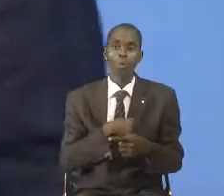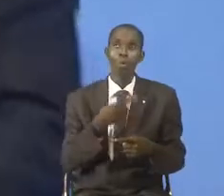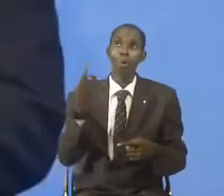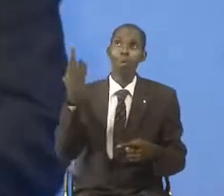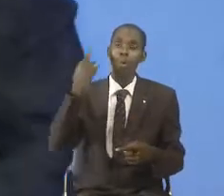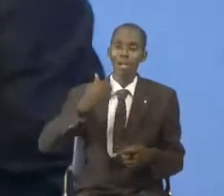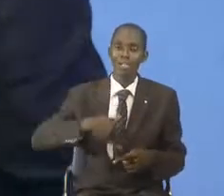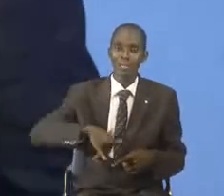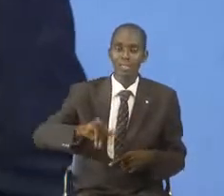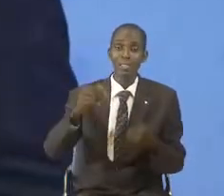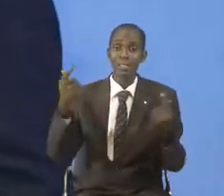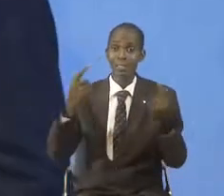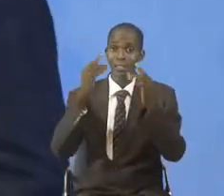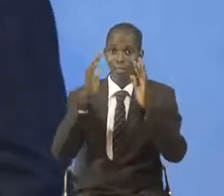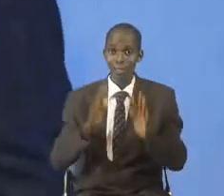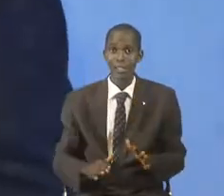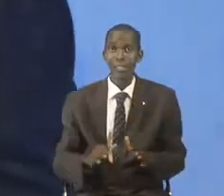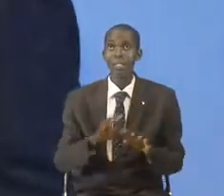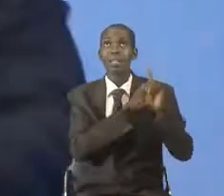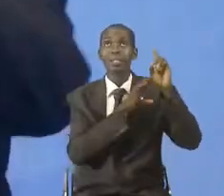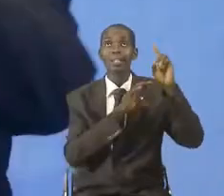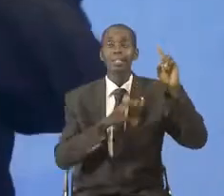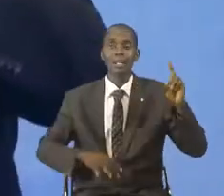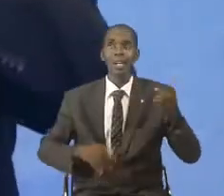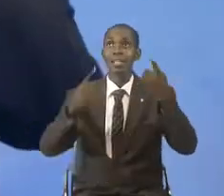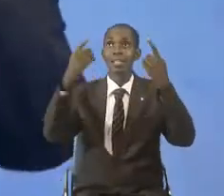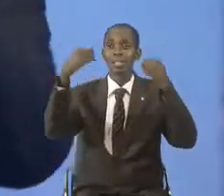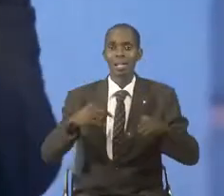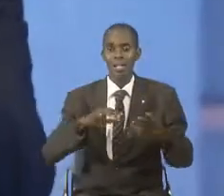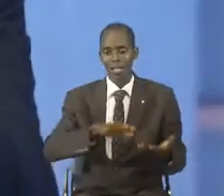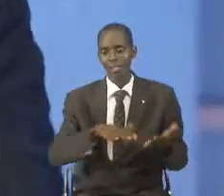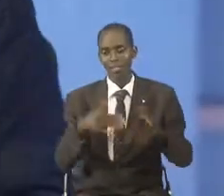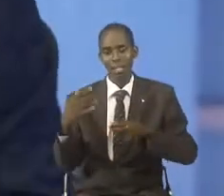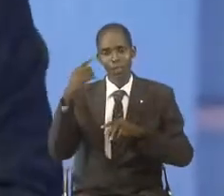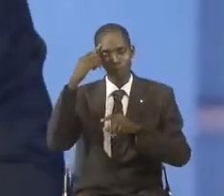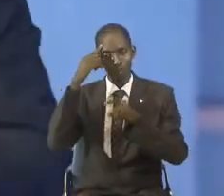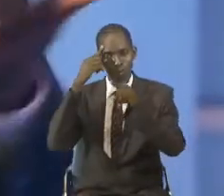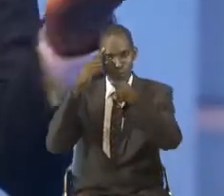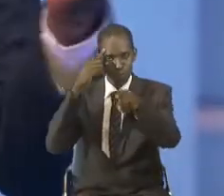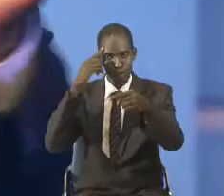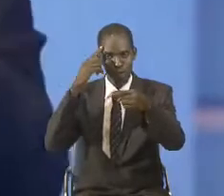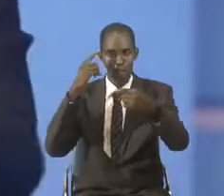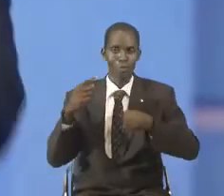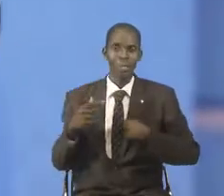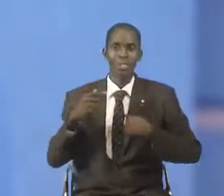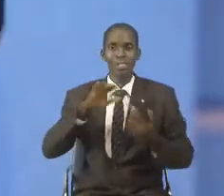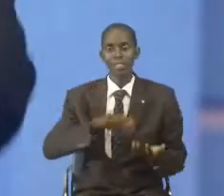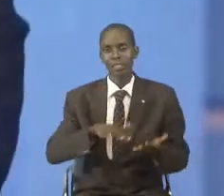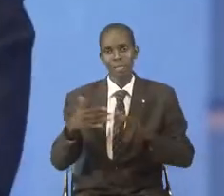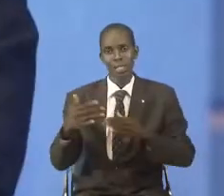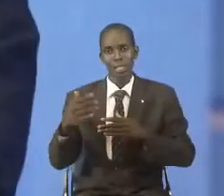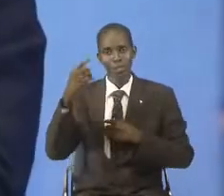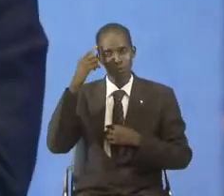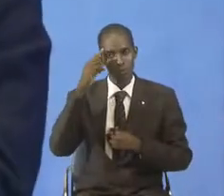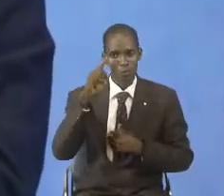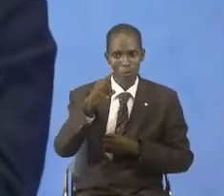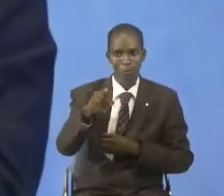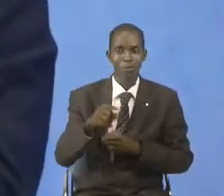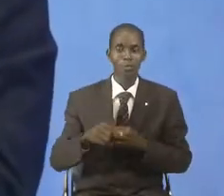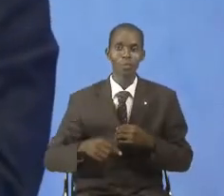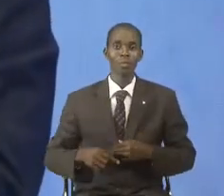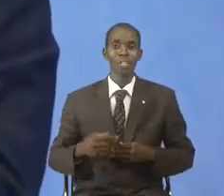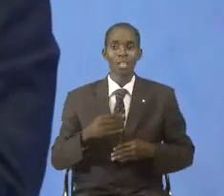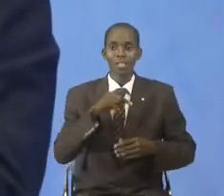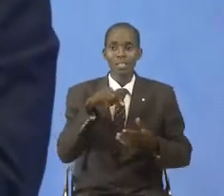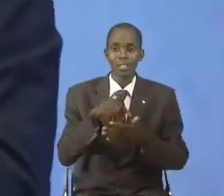strength, when we were sinners, Christ came and he died for us, and he died for